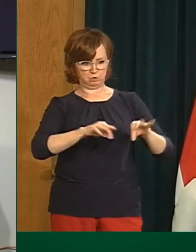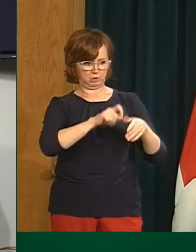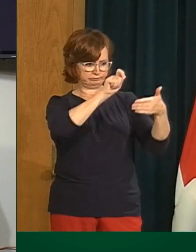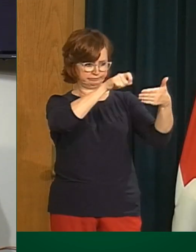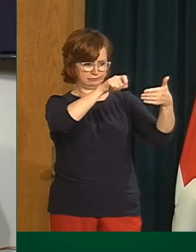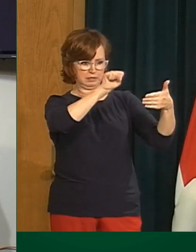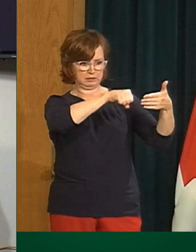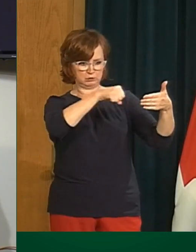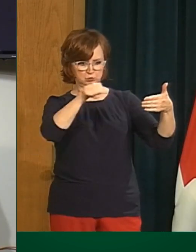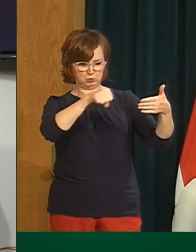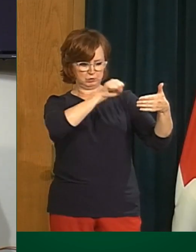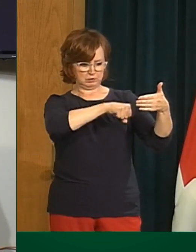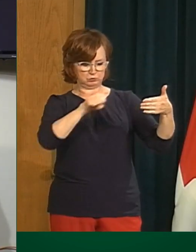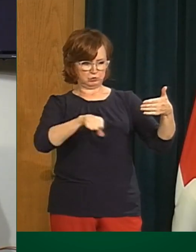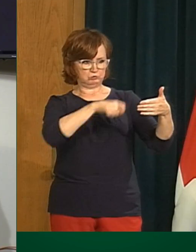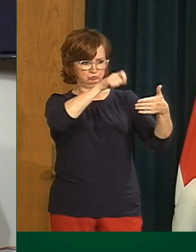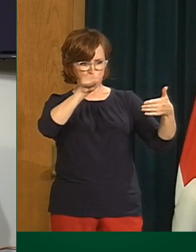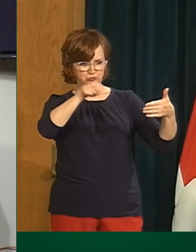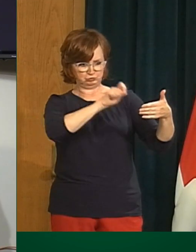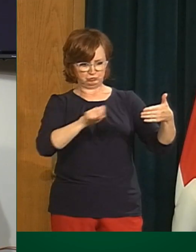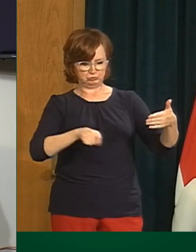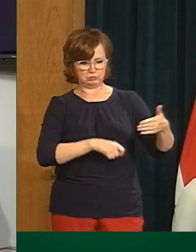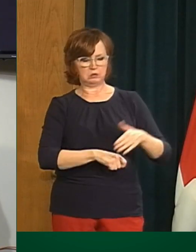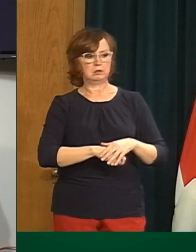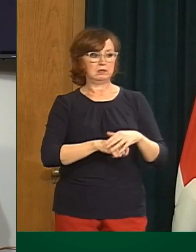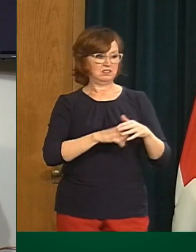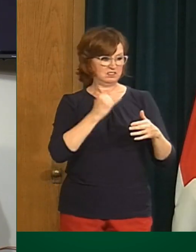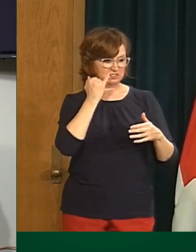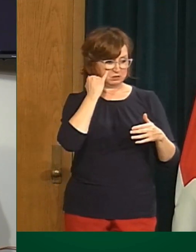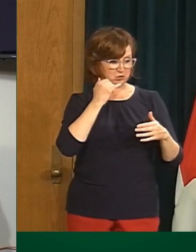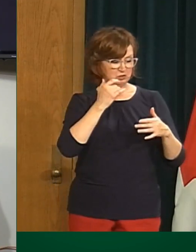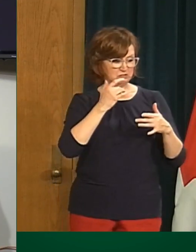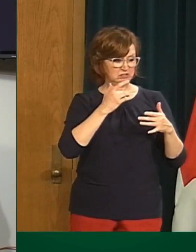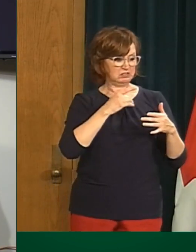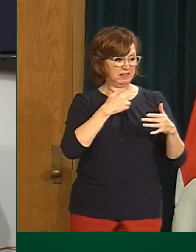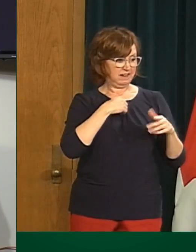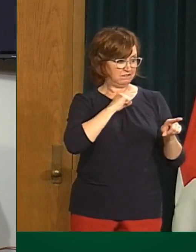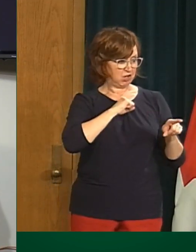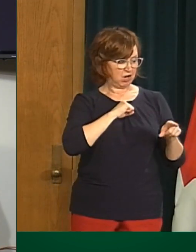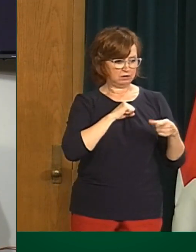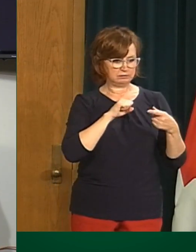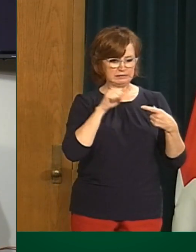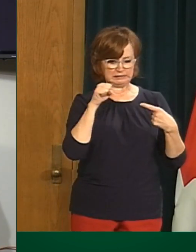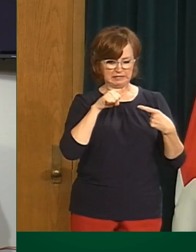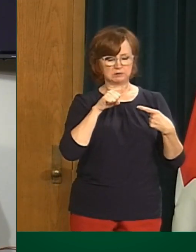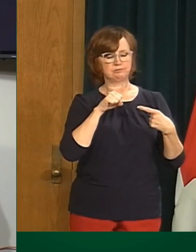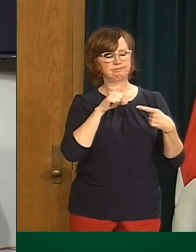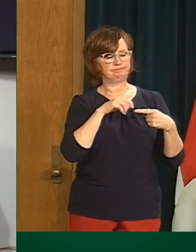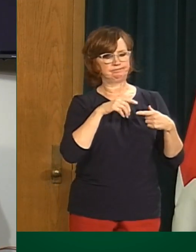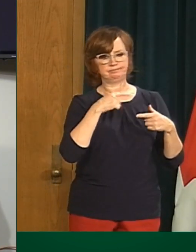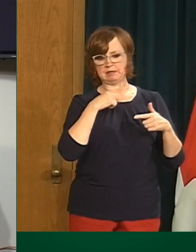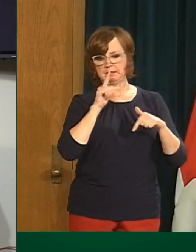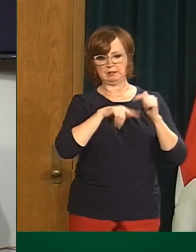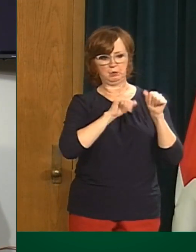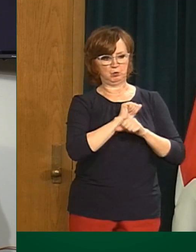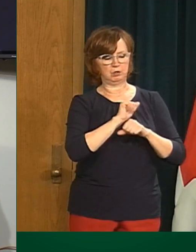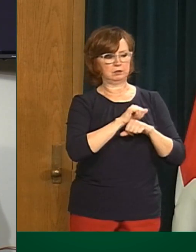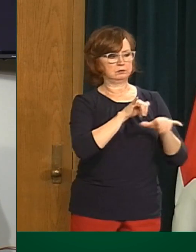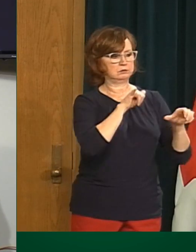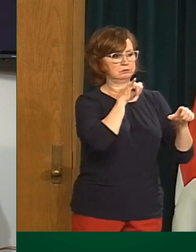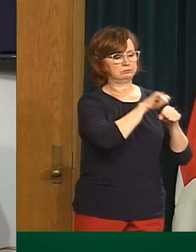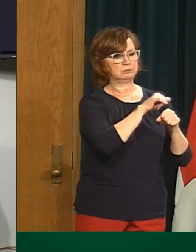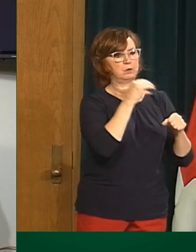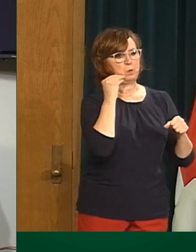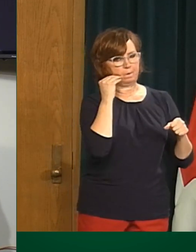symptoms or show any symptoms, they have to self-isolate and not to work or start their